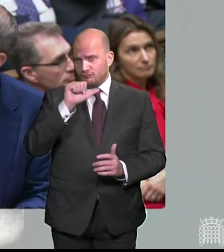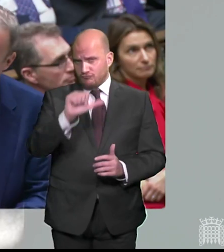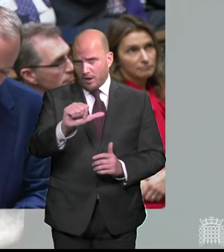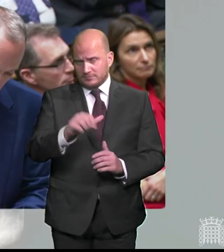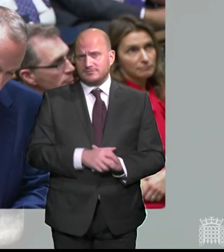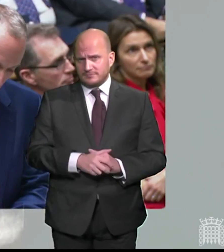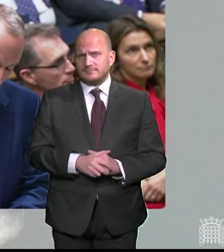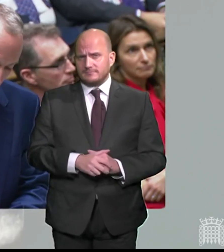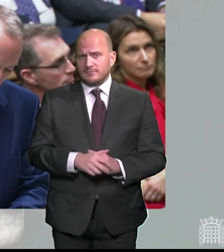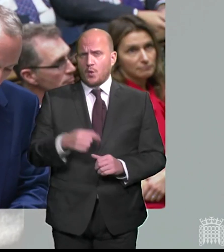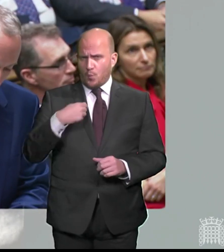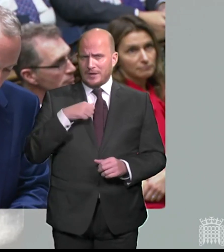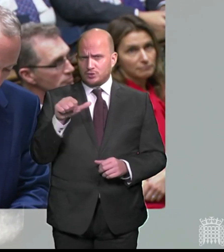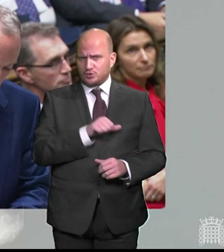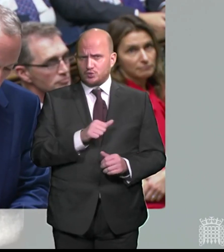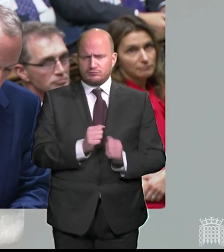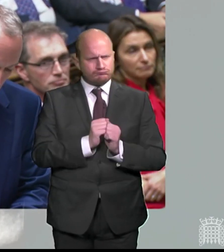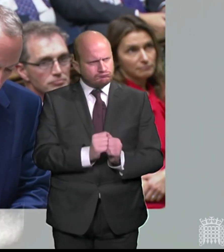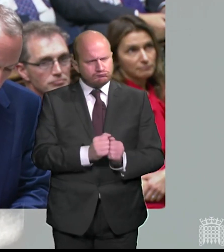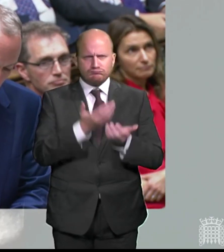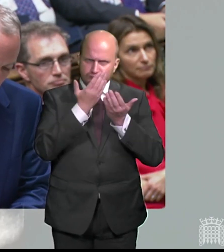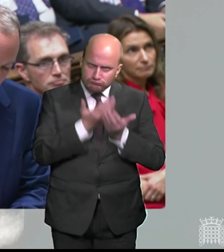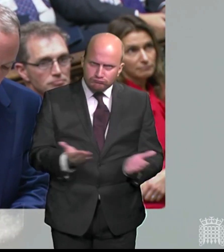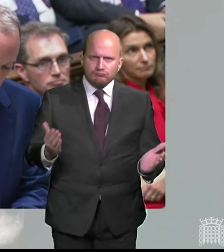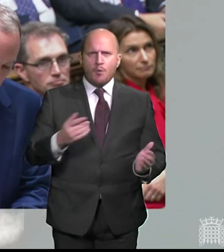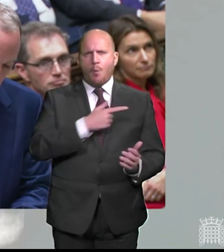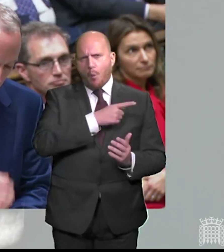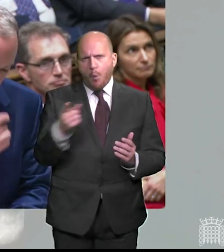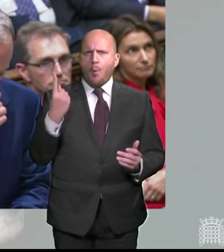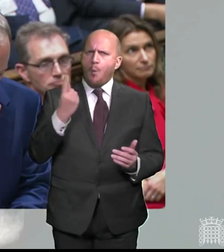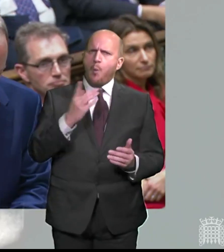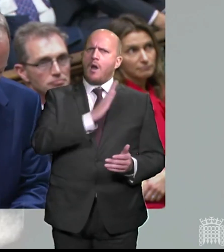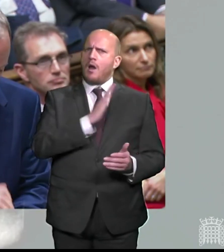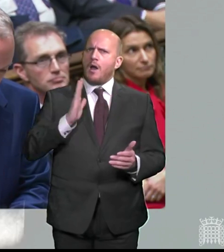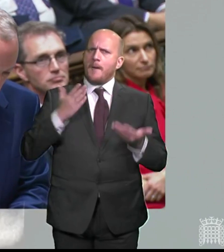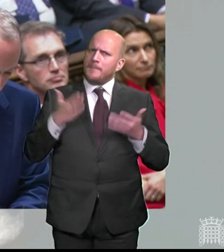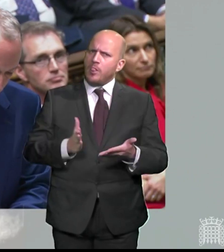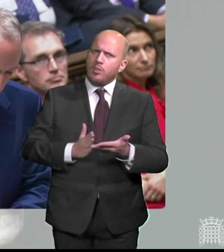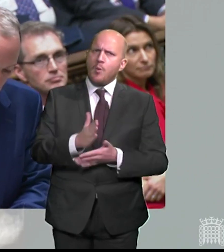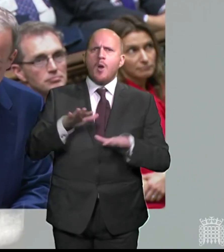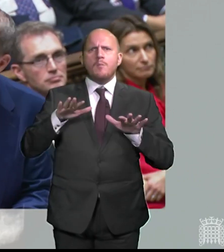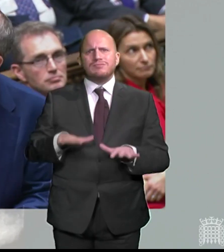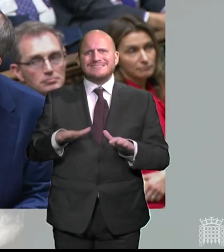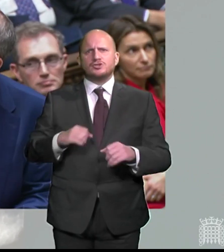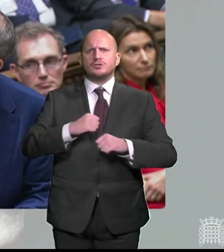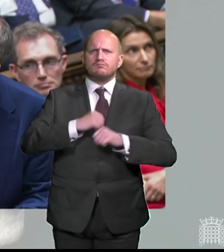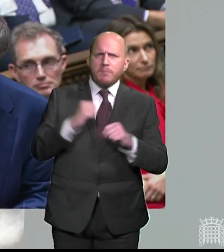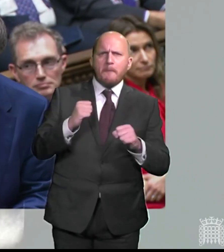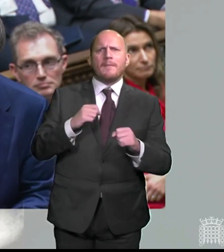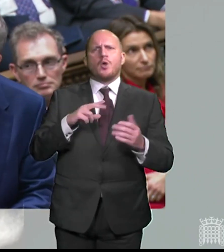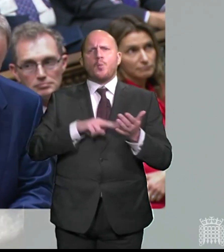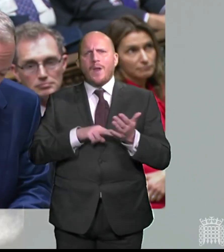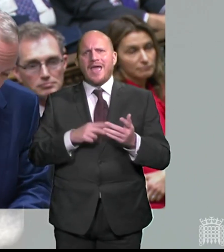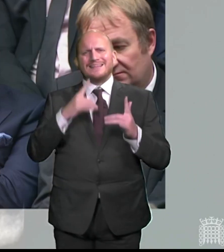Mr. Speaker, we're helping people into work. She's in hock to the unions. We're protecting our borders. She voted against